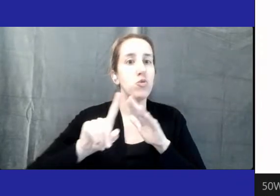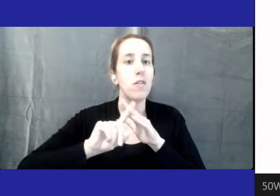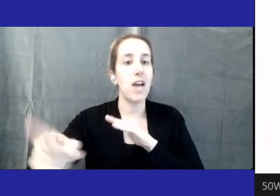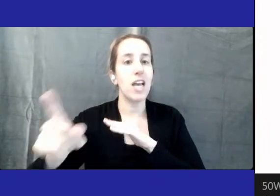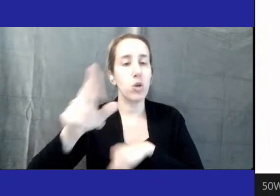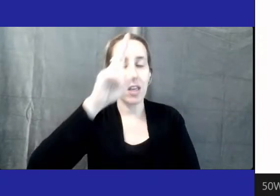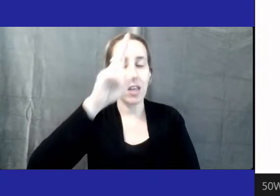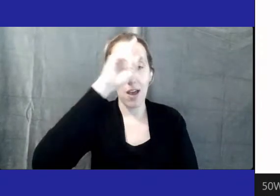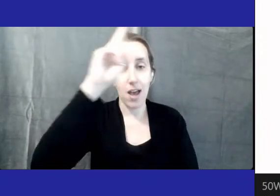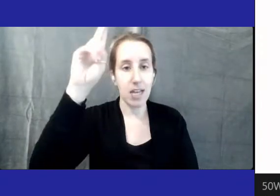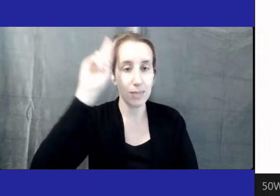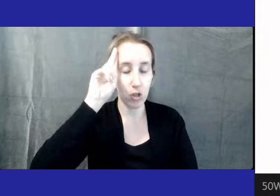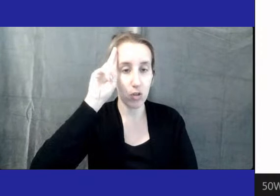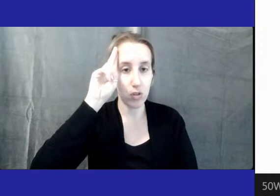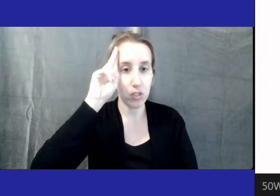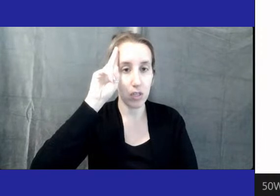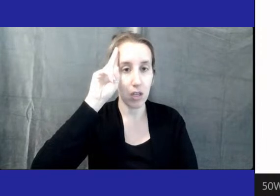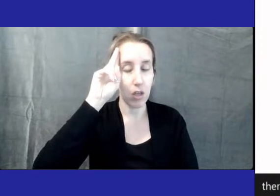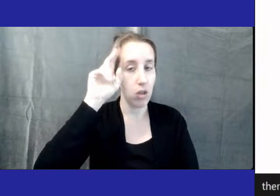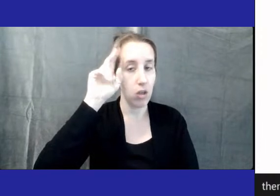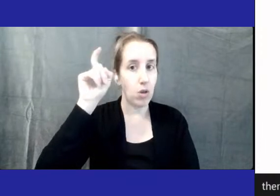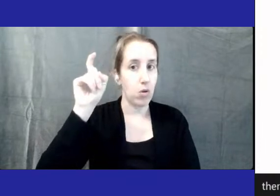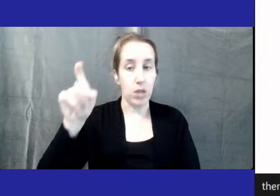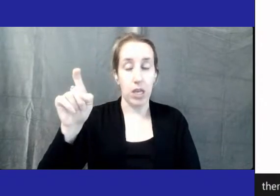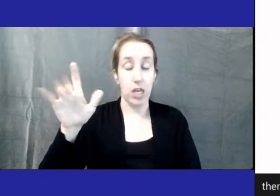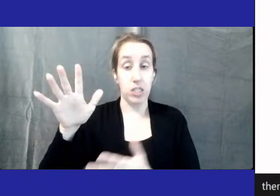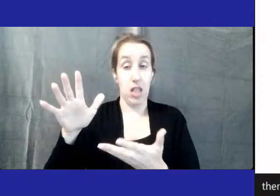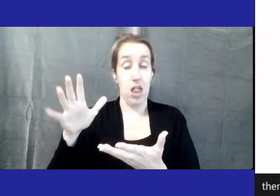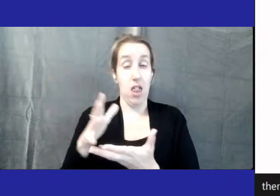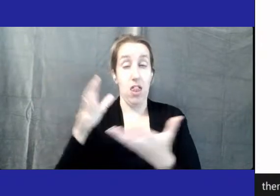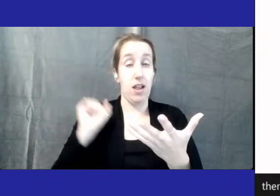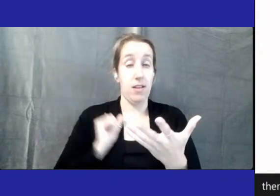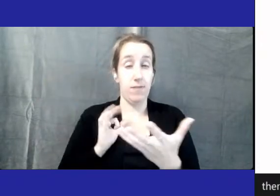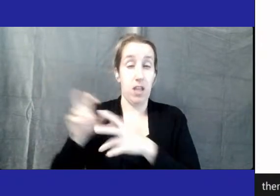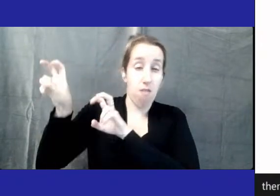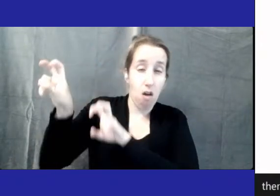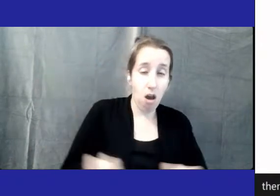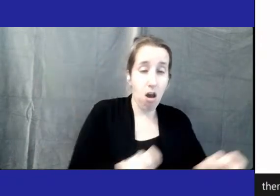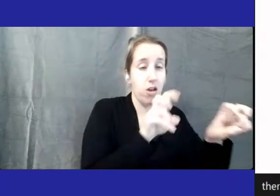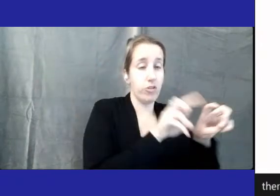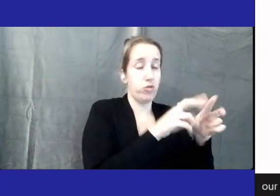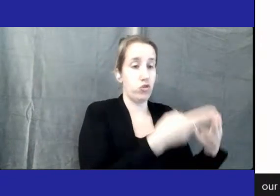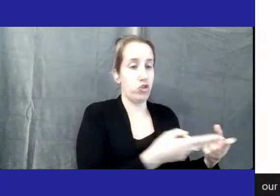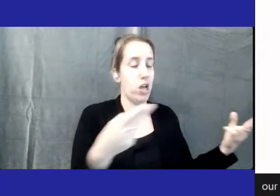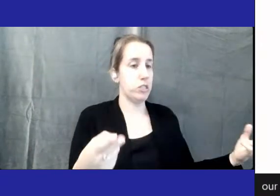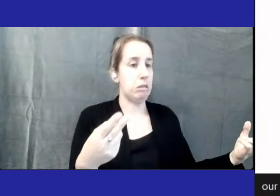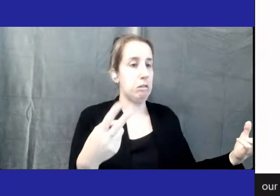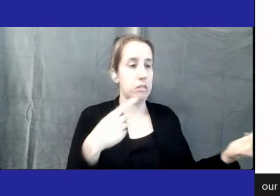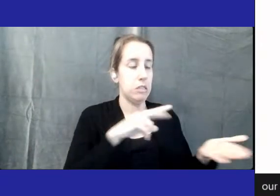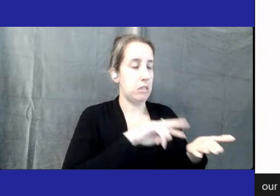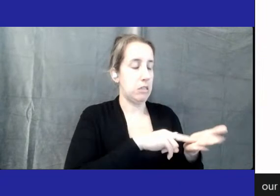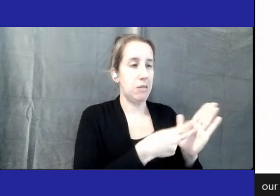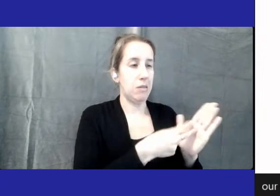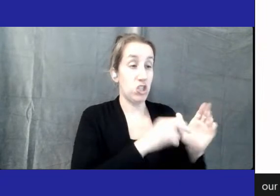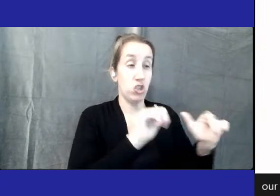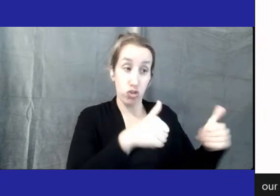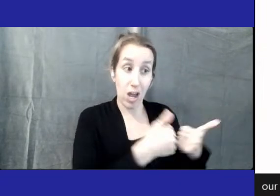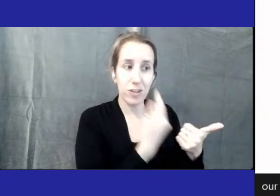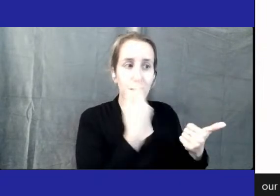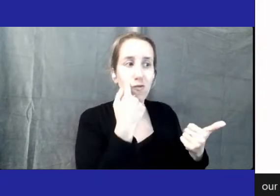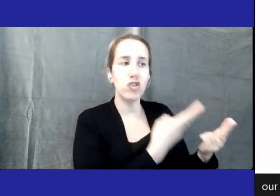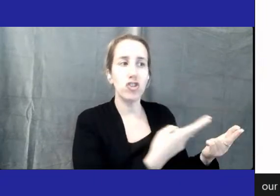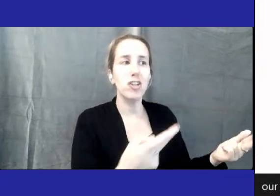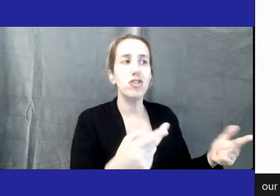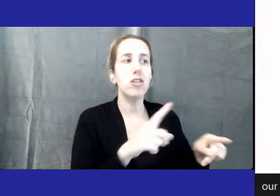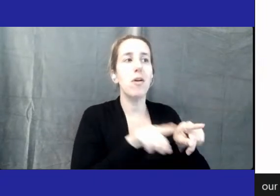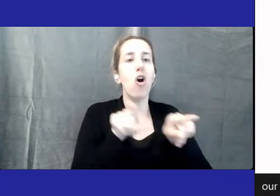of our staff moved into these shelters creates challenges, not just for the shelters, but also for the evacuation